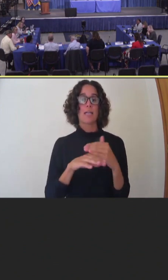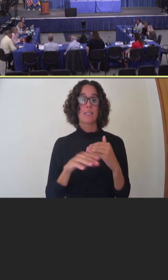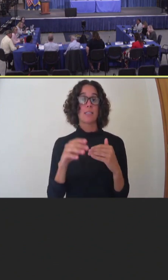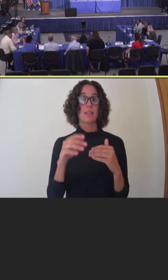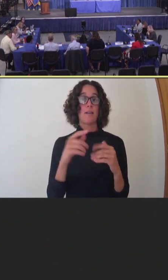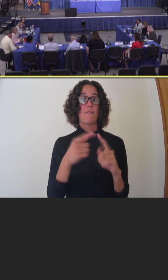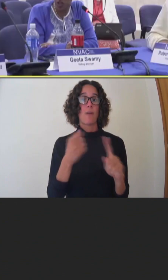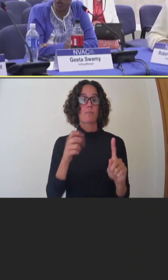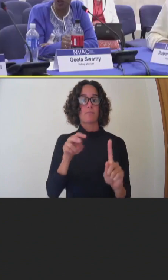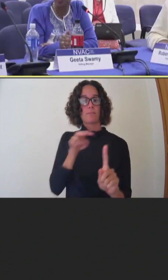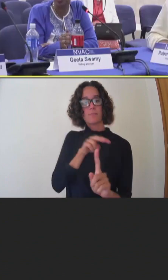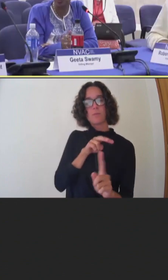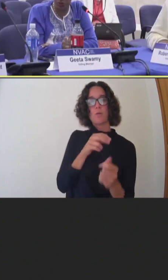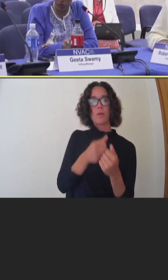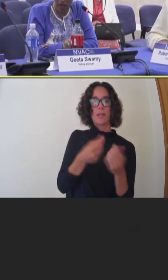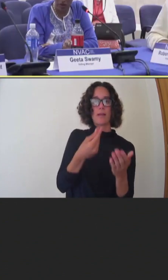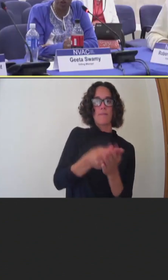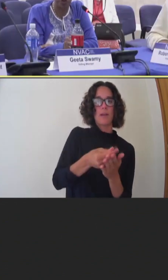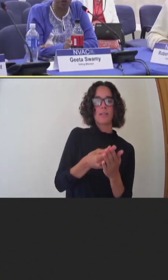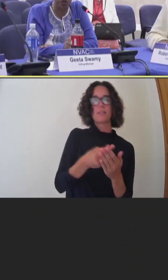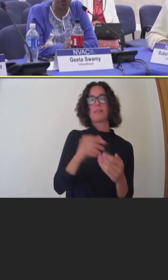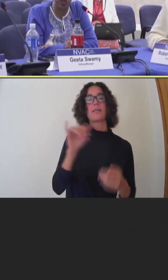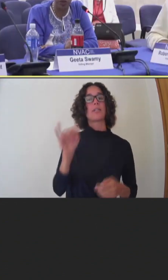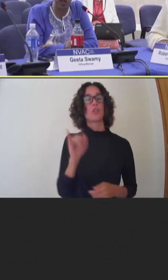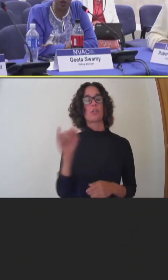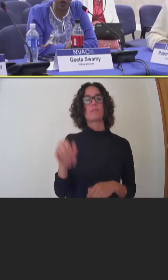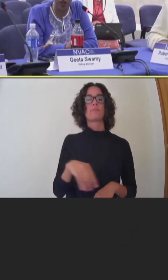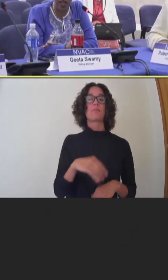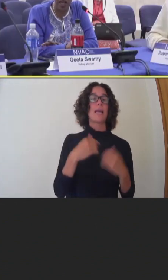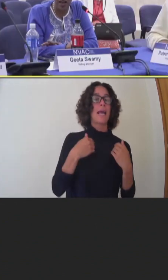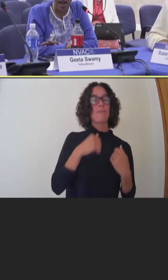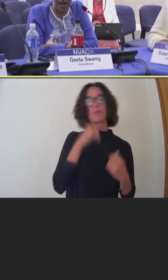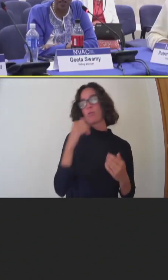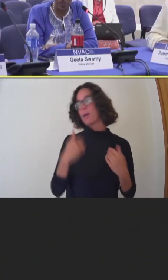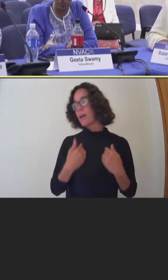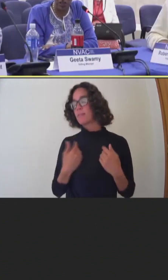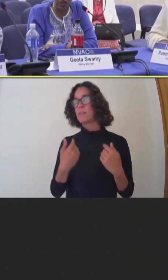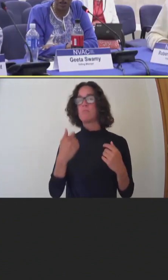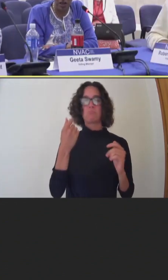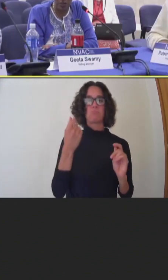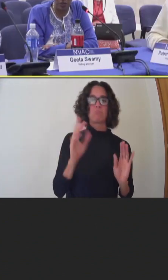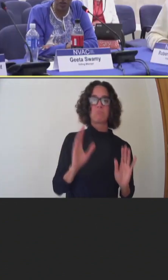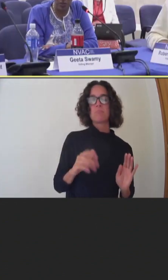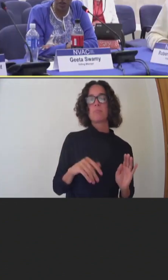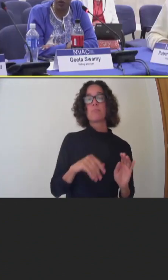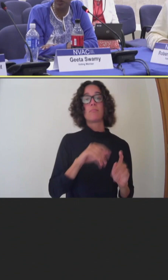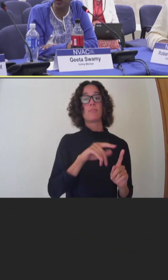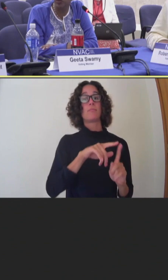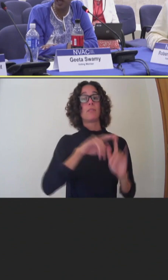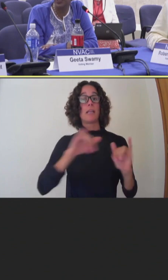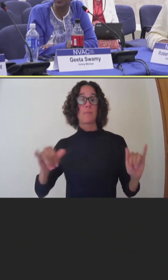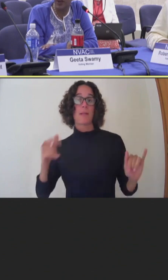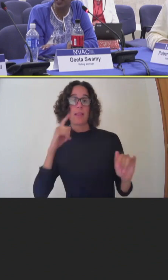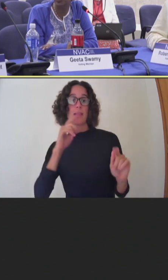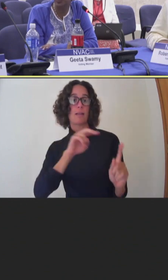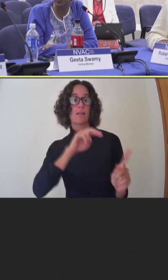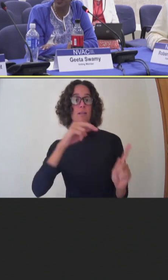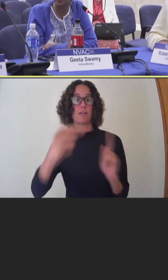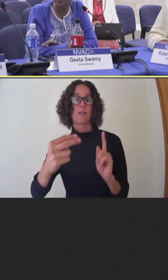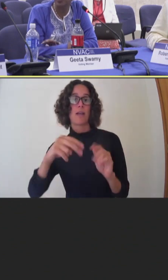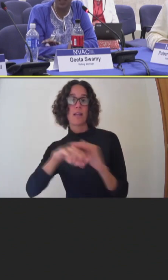funding, right? Whether it's insurance or people without insurance, those two things. But I also think access being something that we make readily